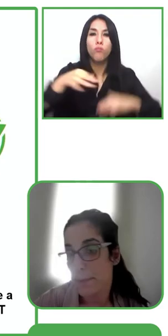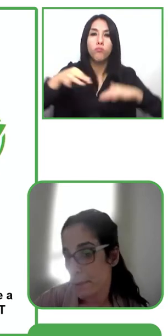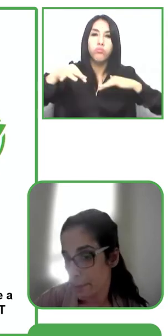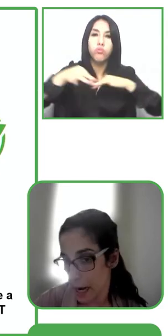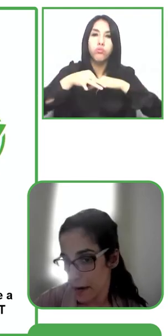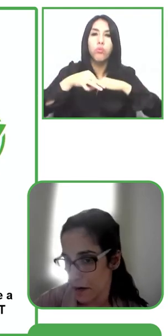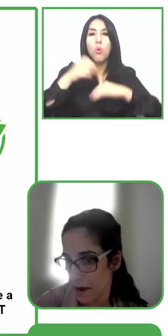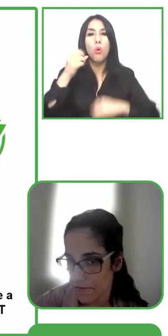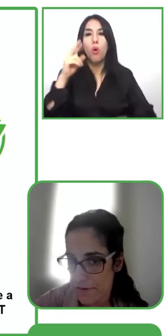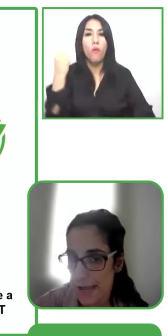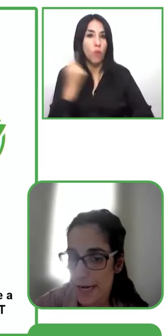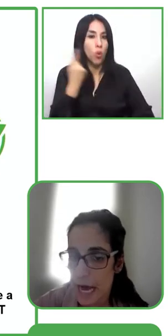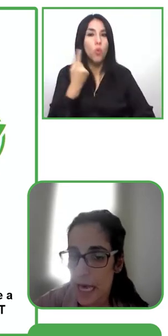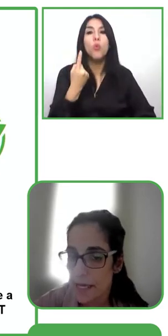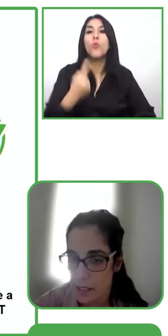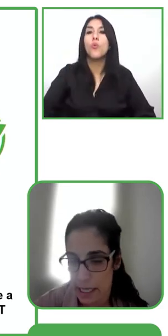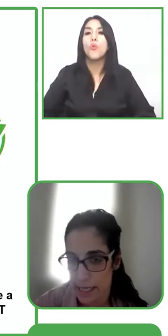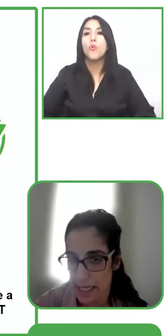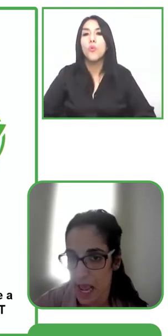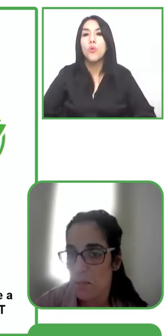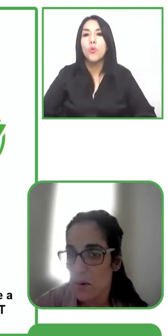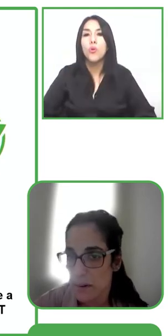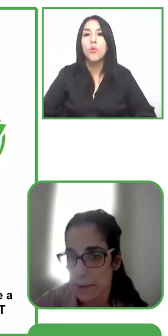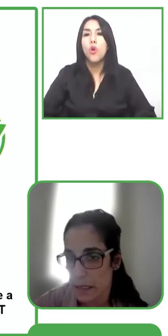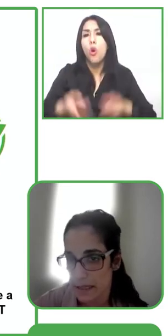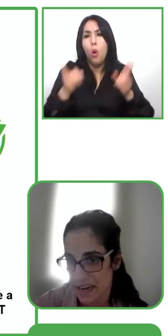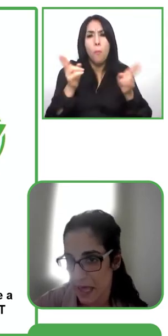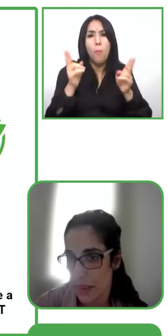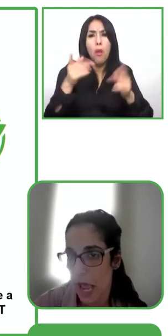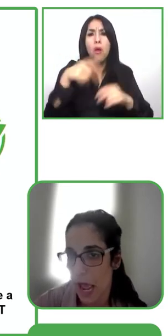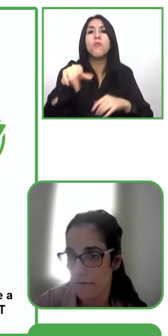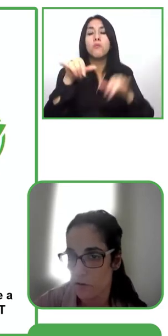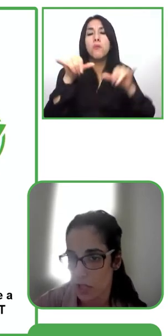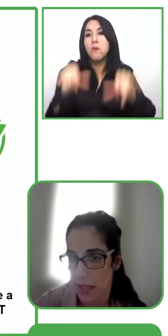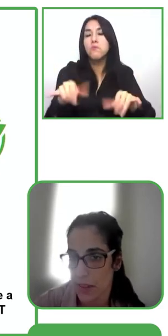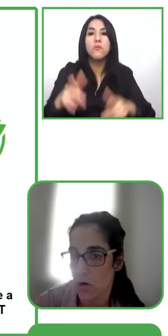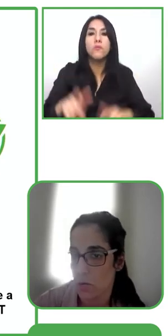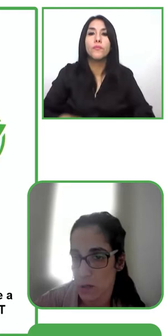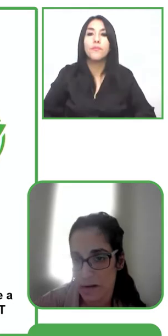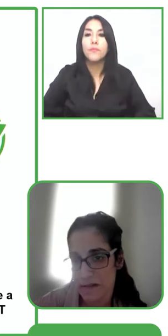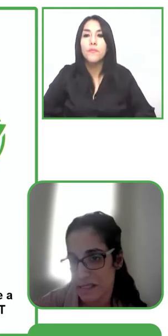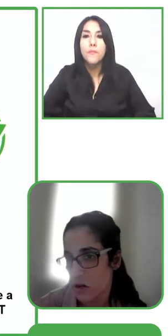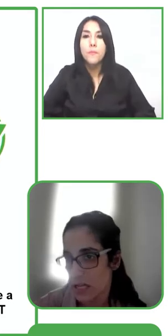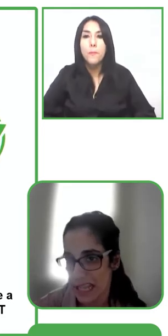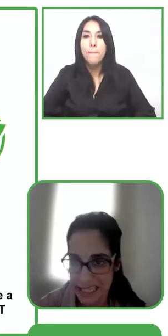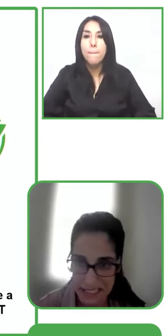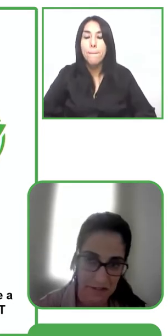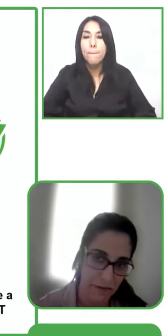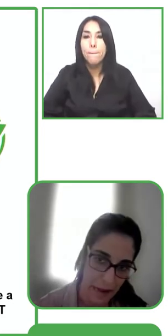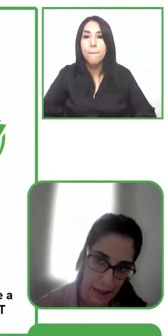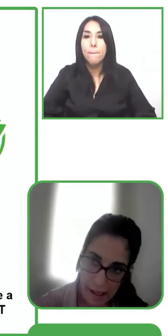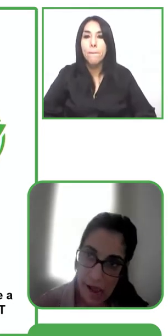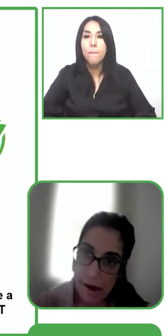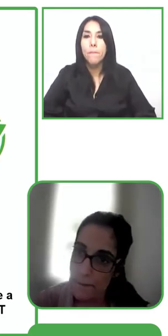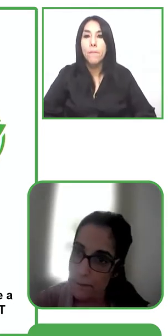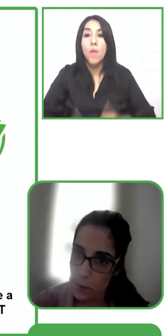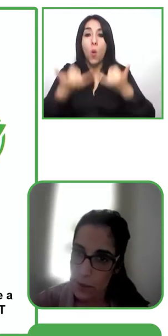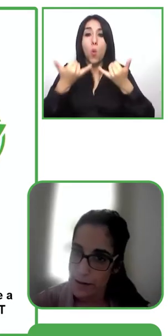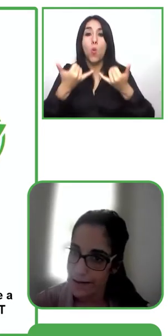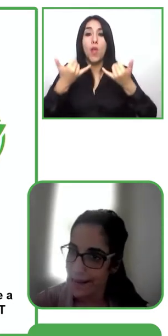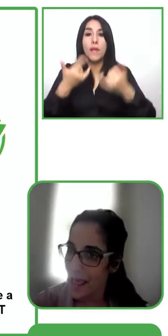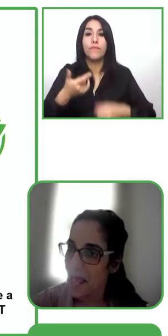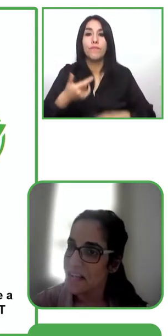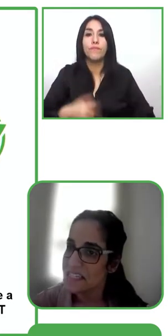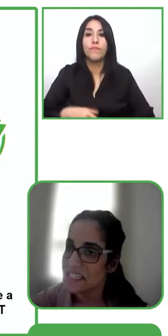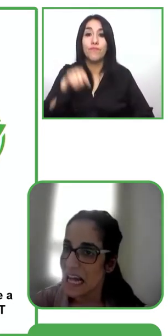and they lived in this house till the end of their days. And